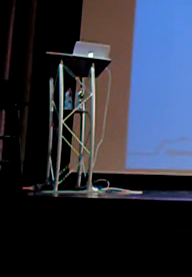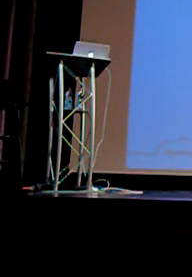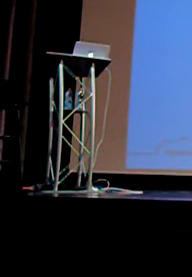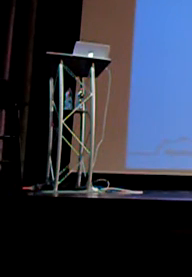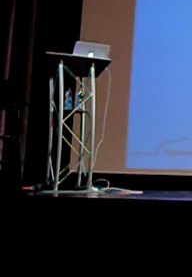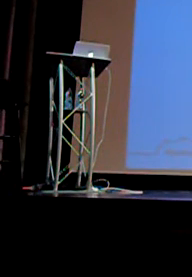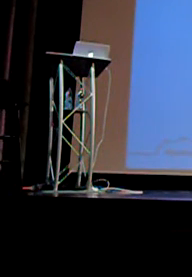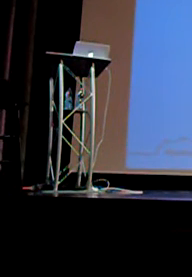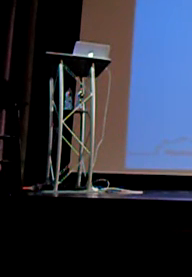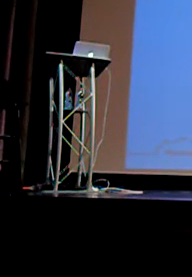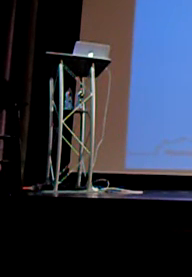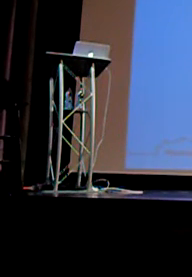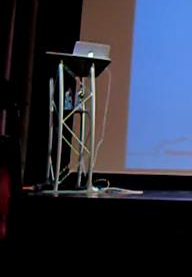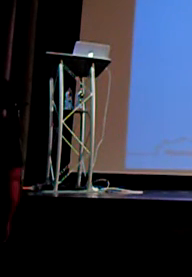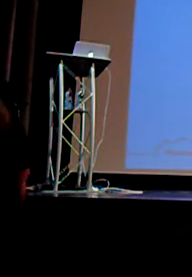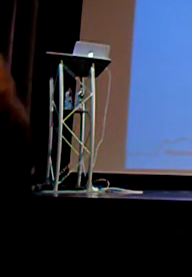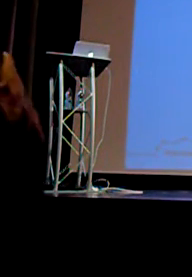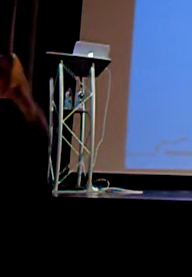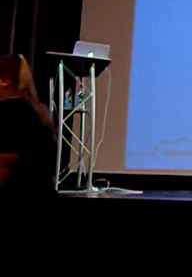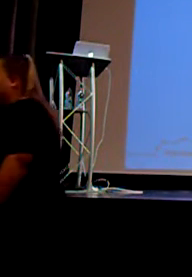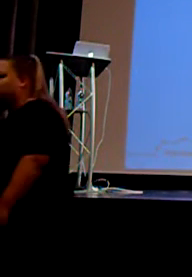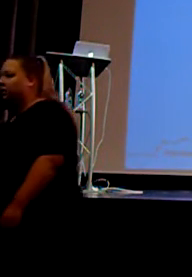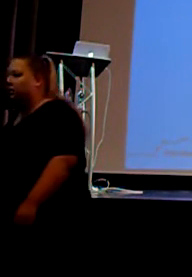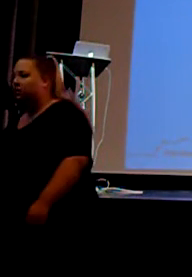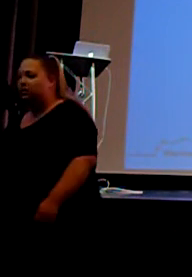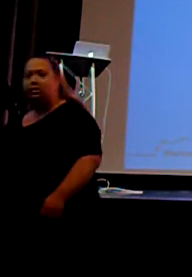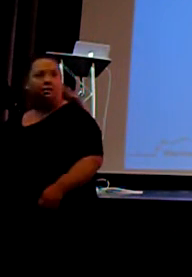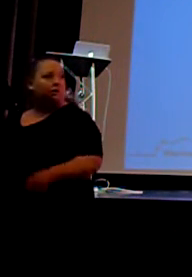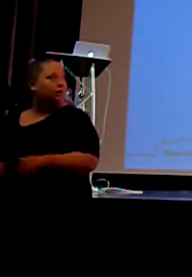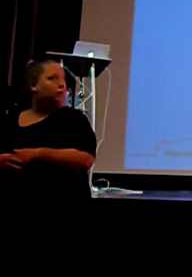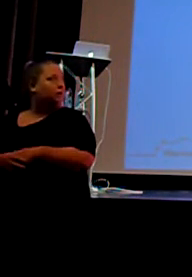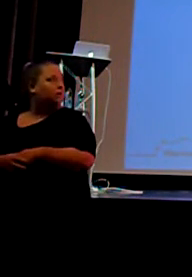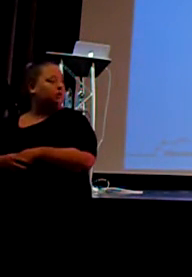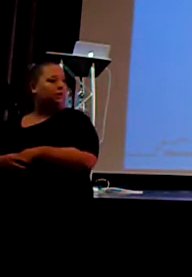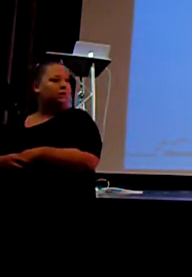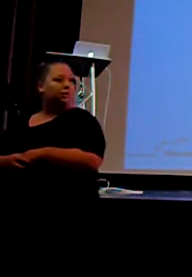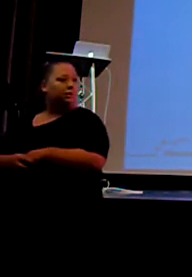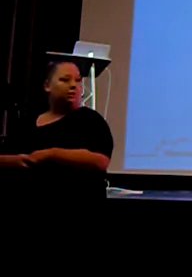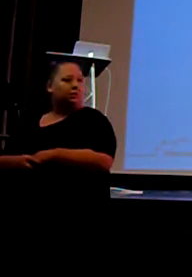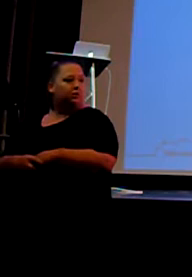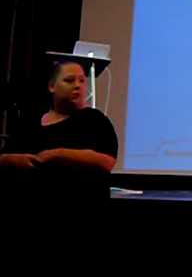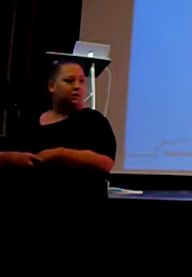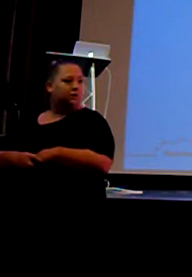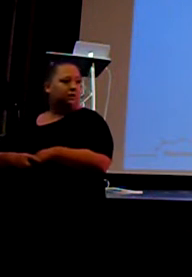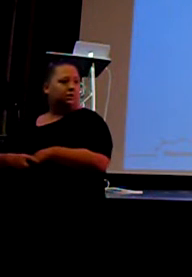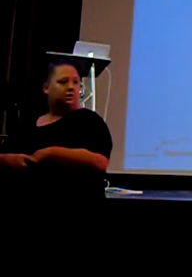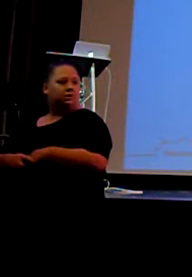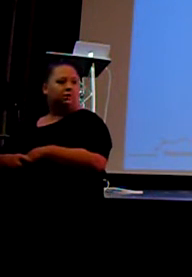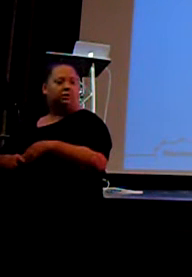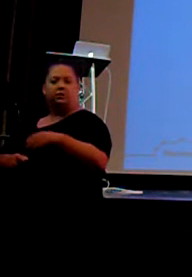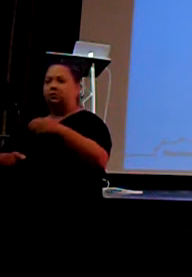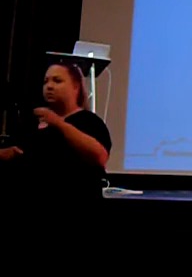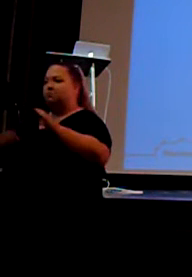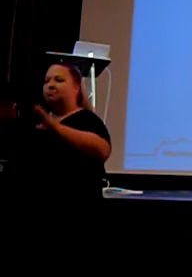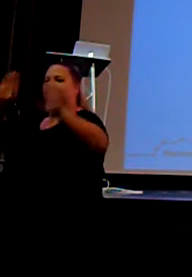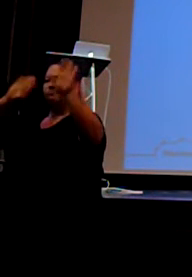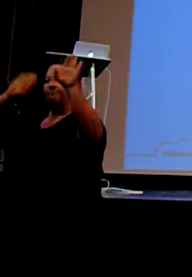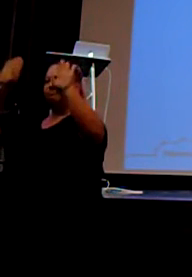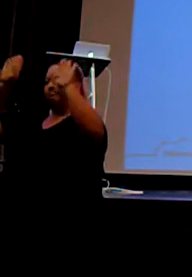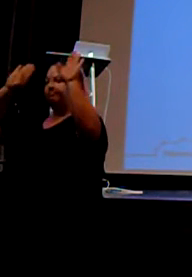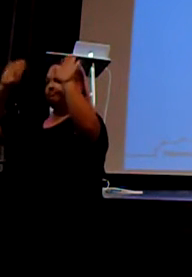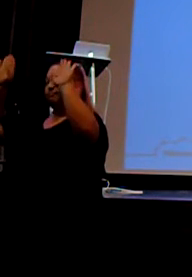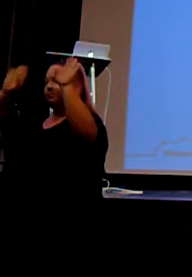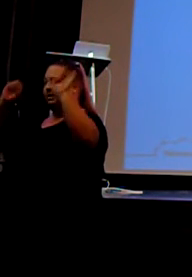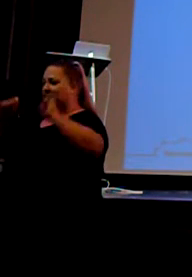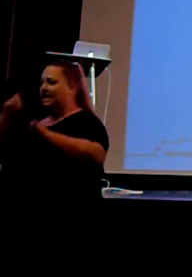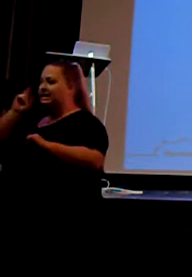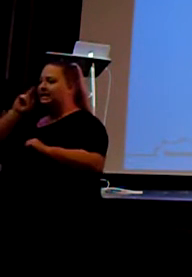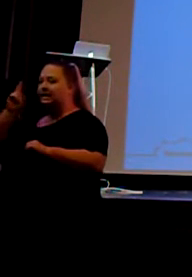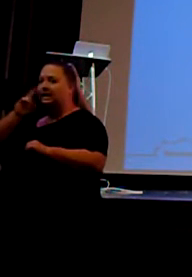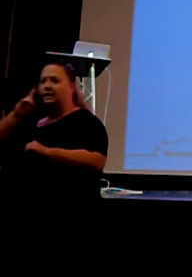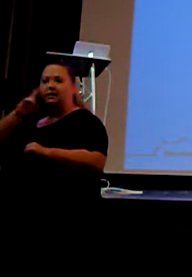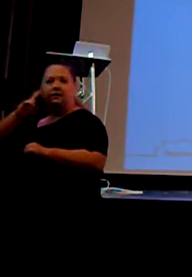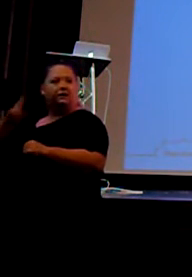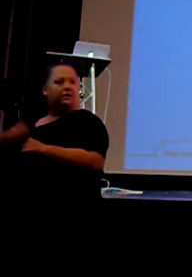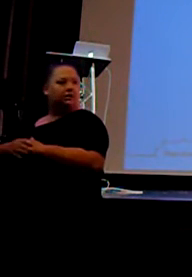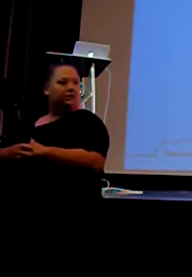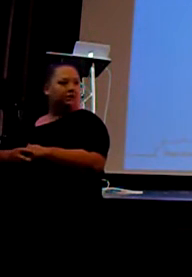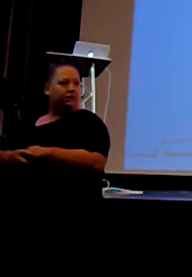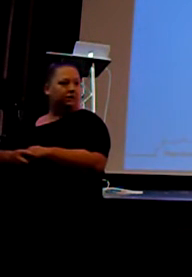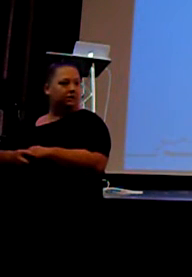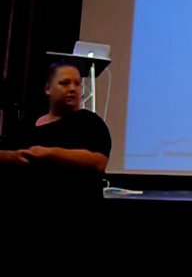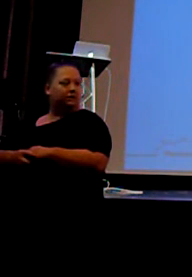If you hold up your arm a little bit longer here so they can go to the next one immediately. Sunil